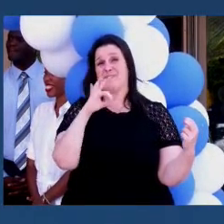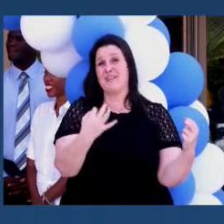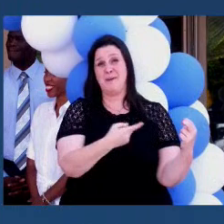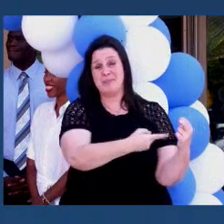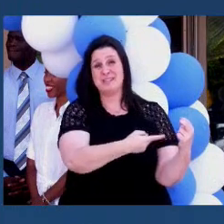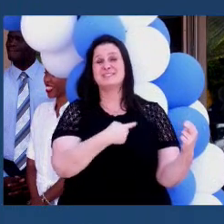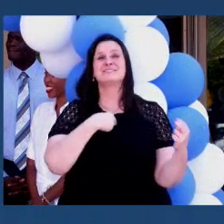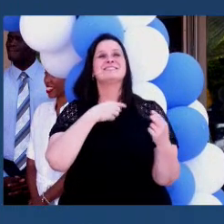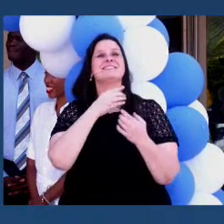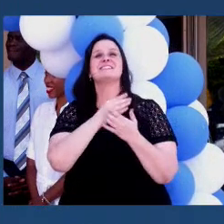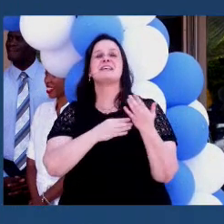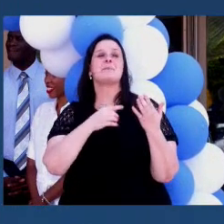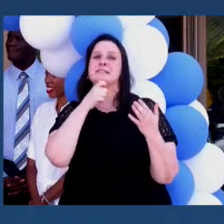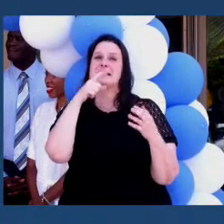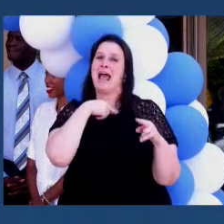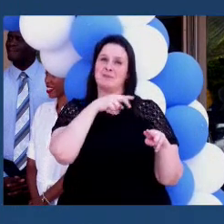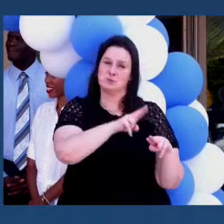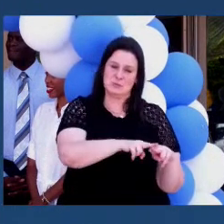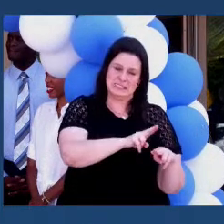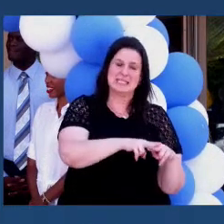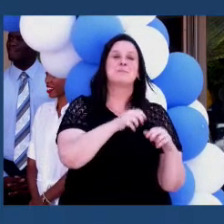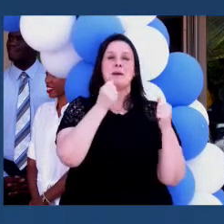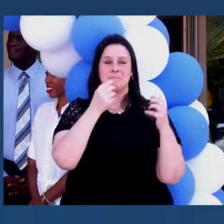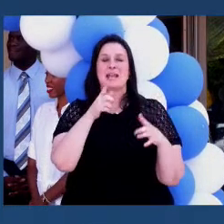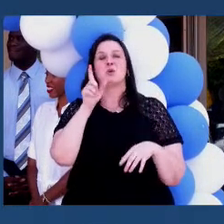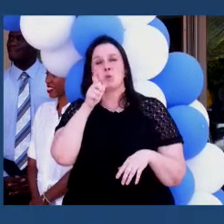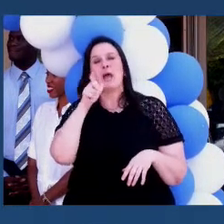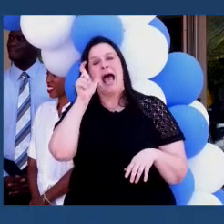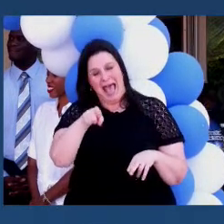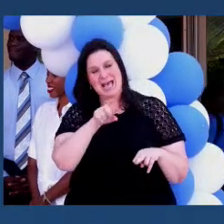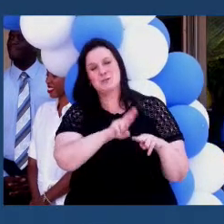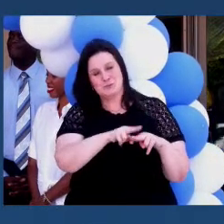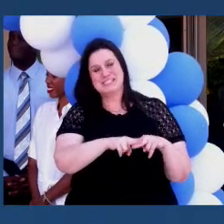those who didn't have to sit, but there were many who did.